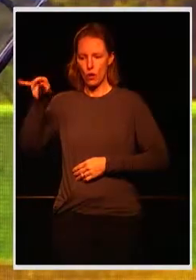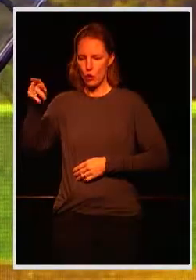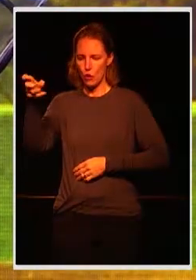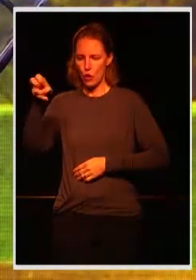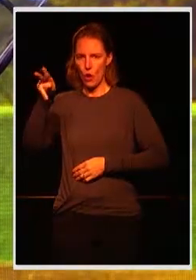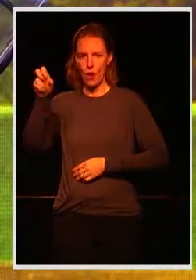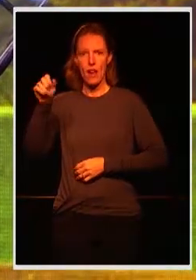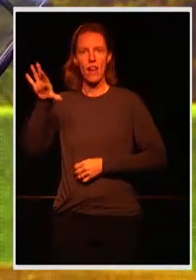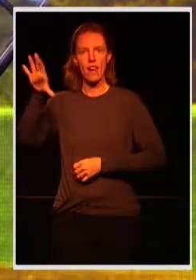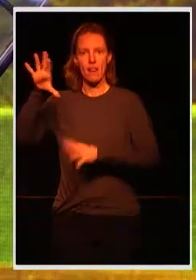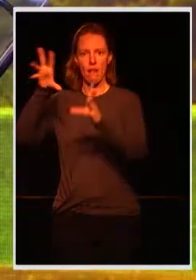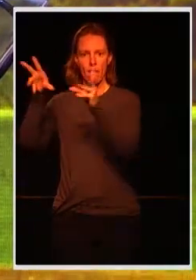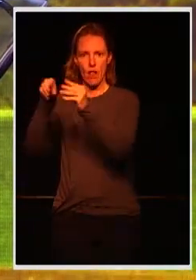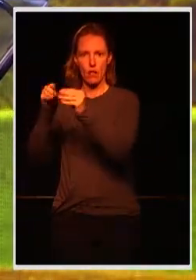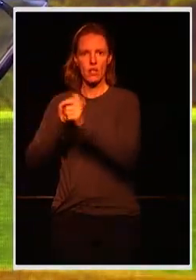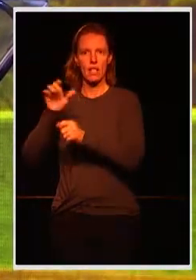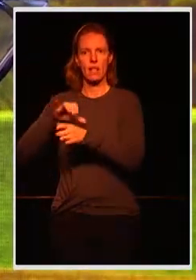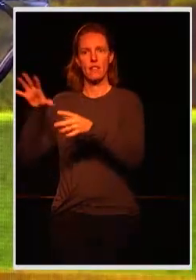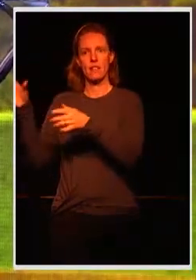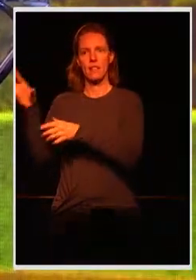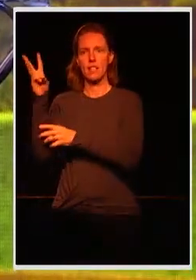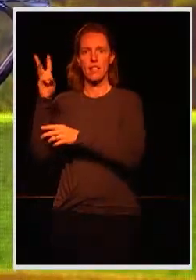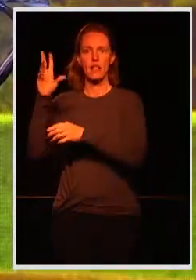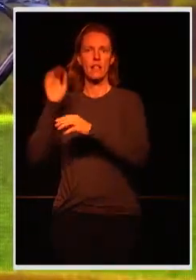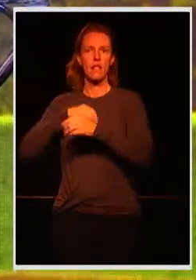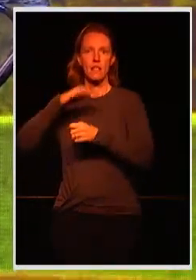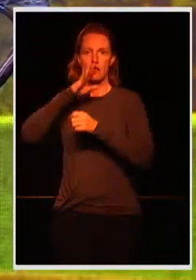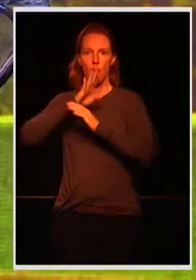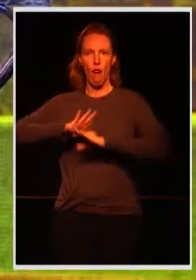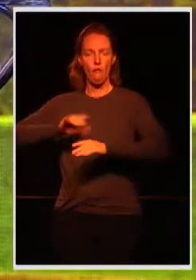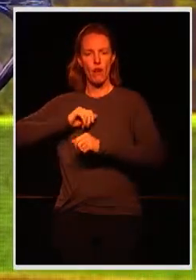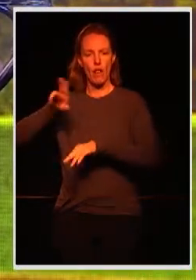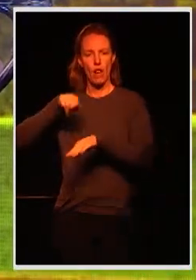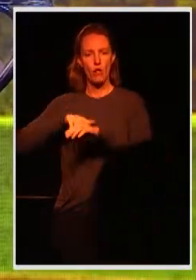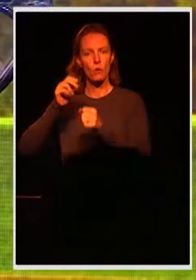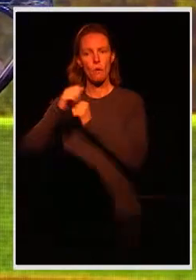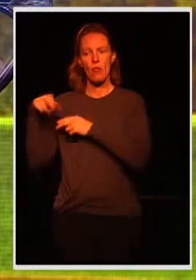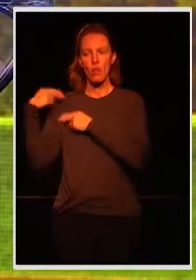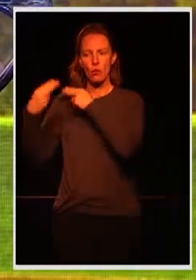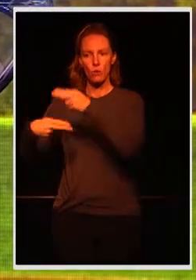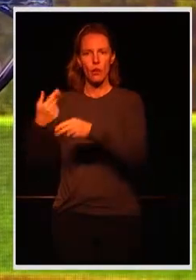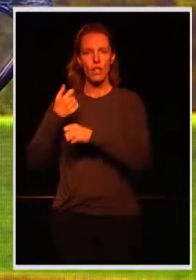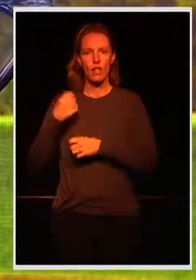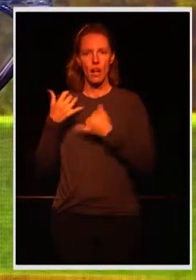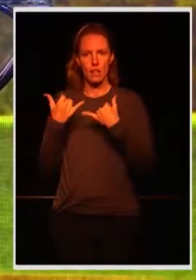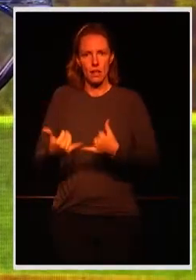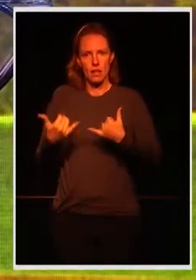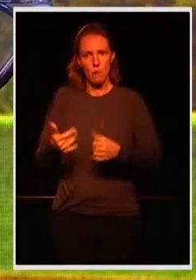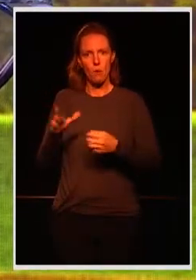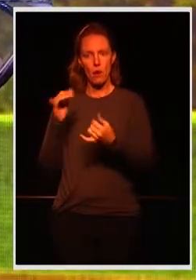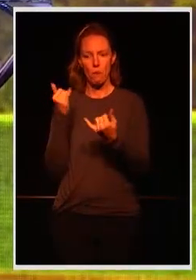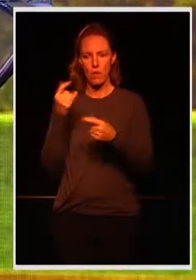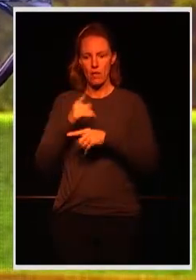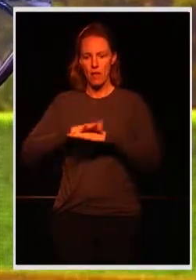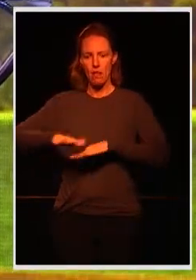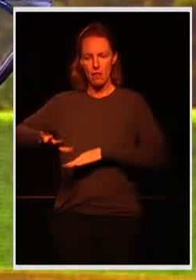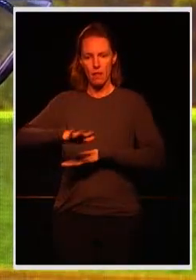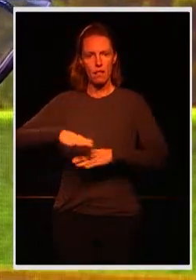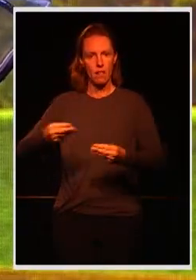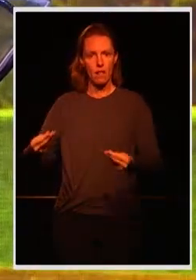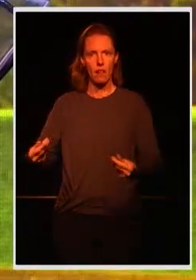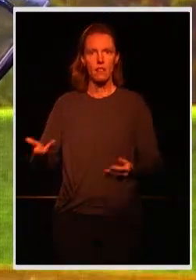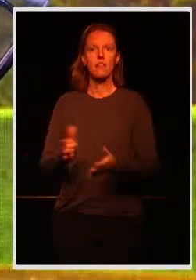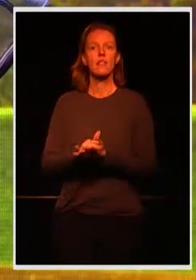Confederacy, an alliance of six sovereign nations with an historic and contemporary presence on this land.